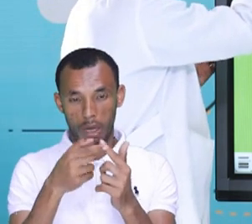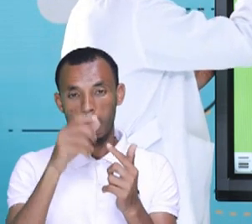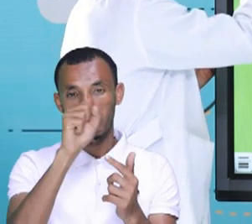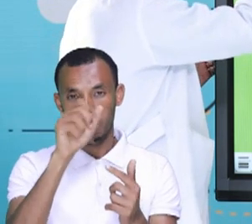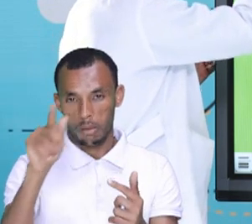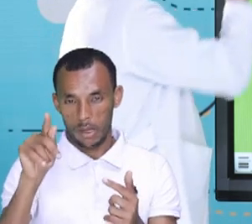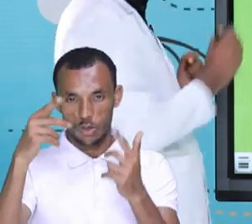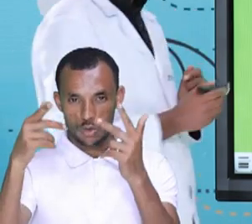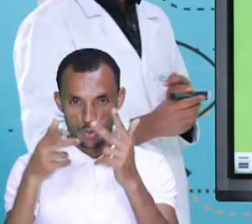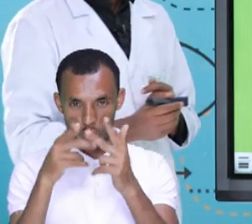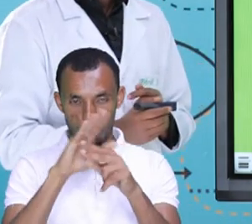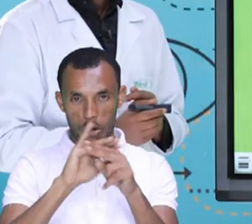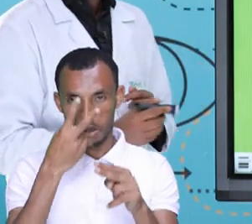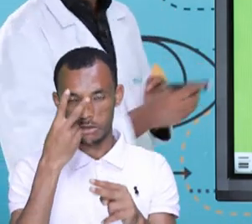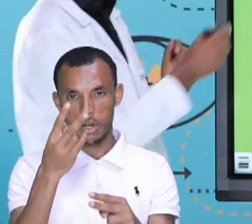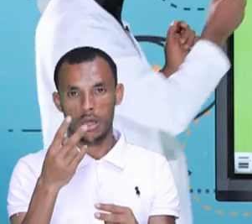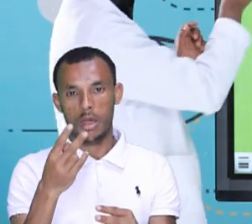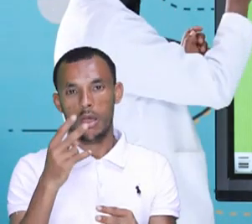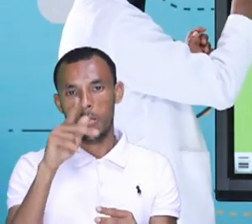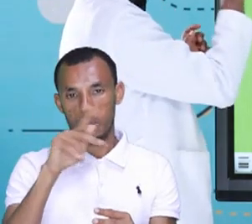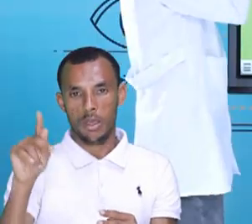one, SS overlap.